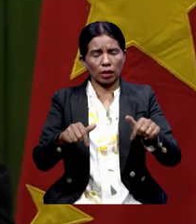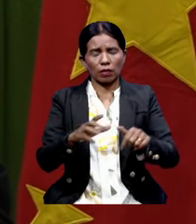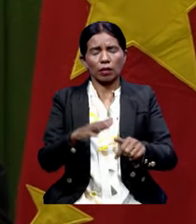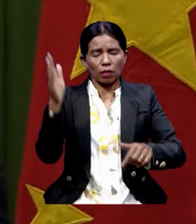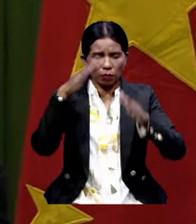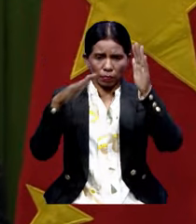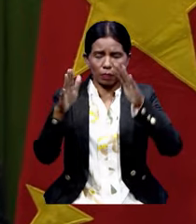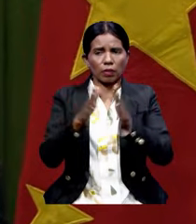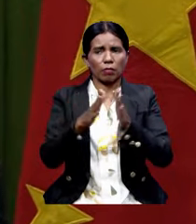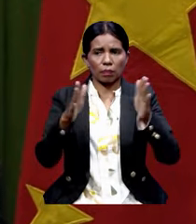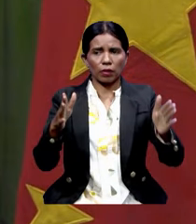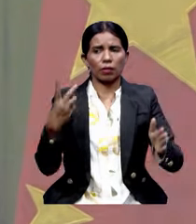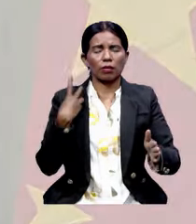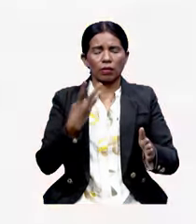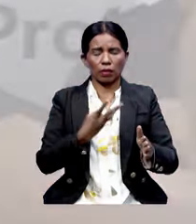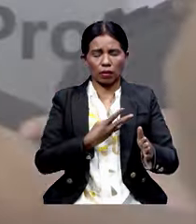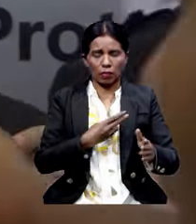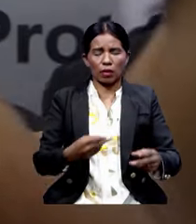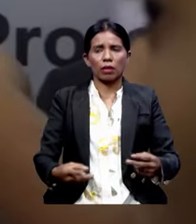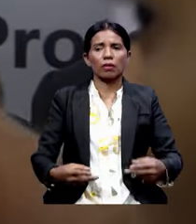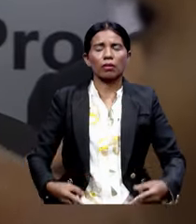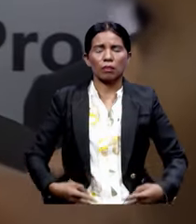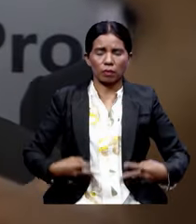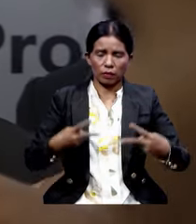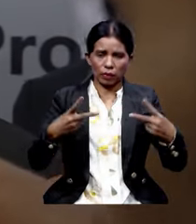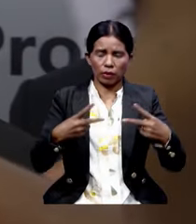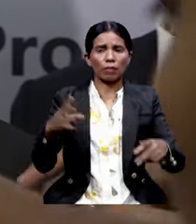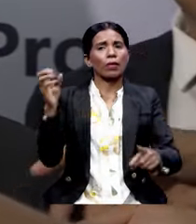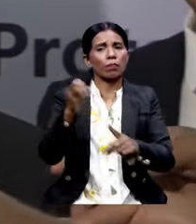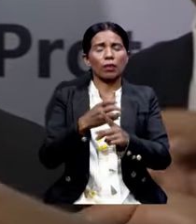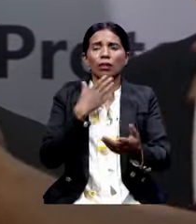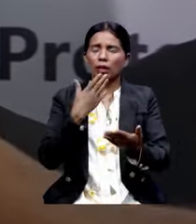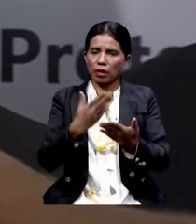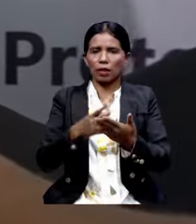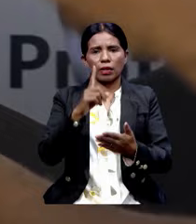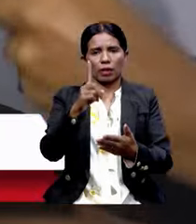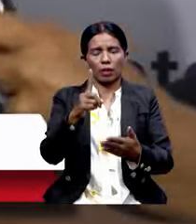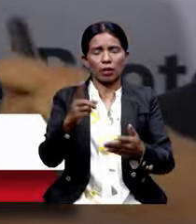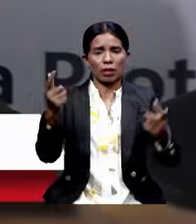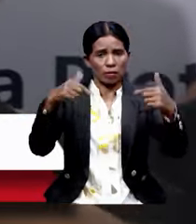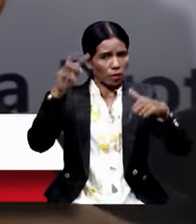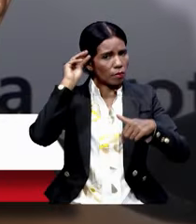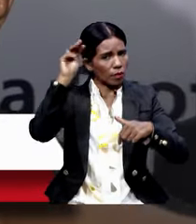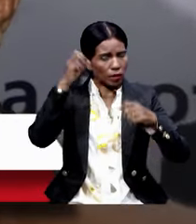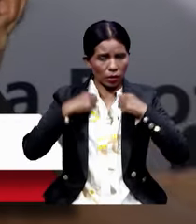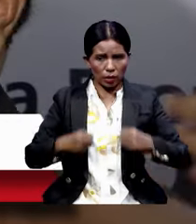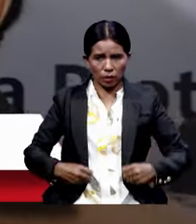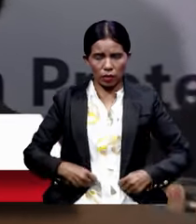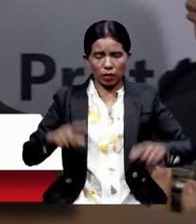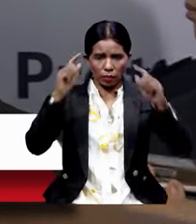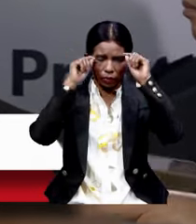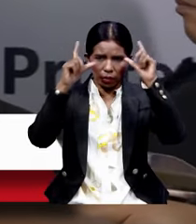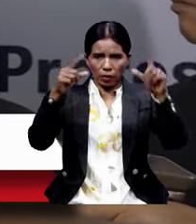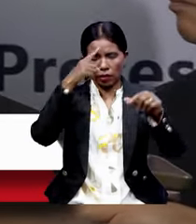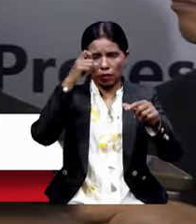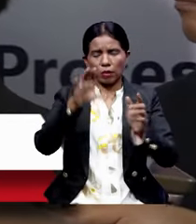program will save lives. Yes, and oportunidade de aqui da mai Ministério da Saúde da Timor Leste